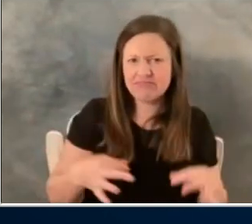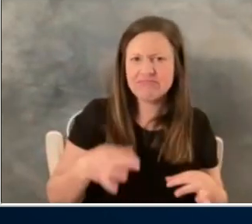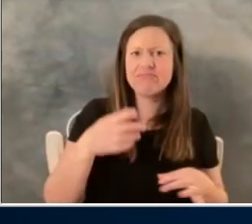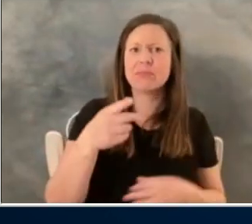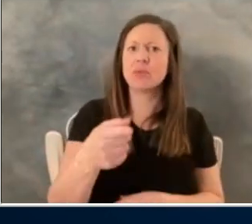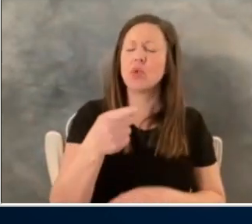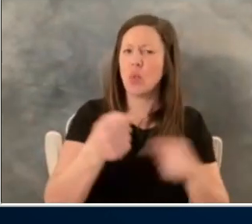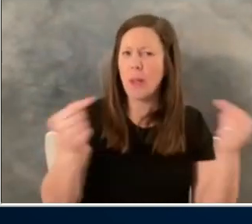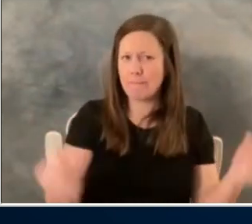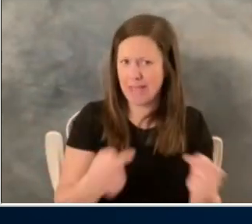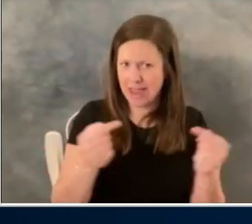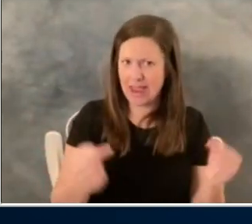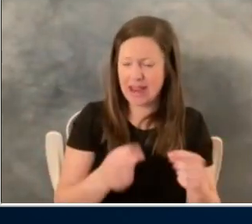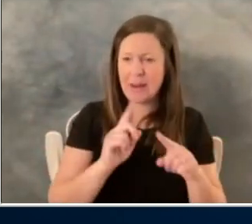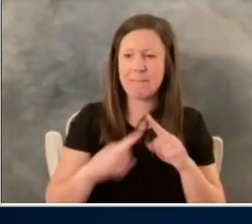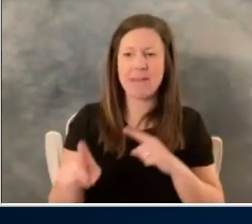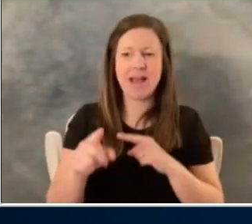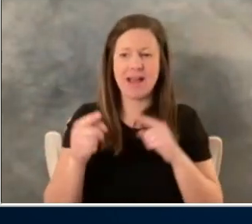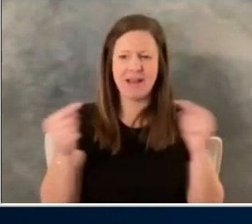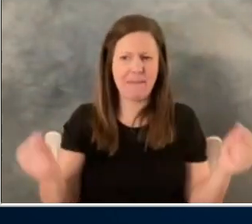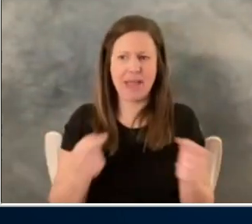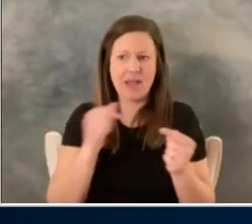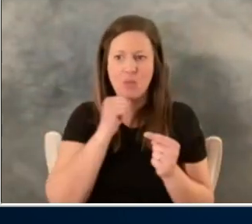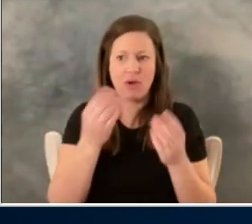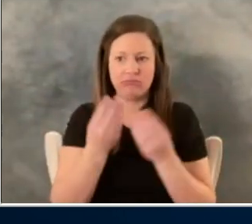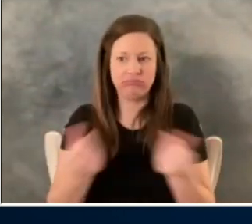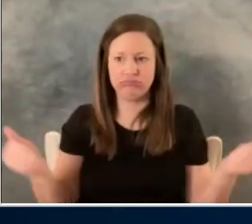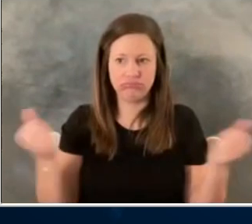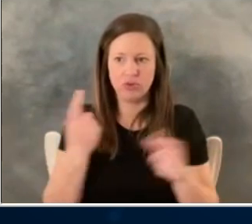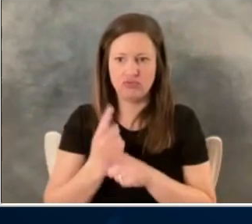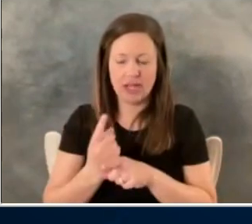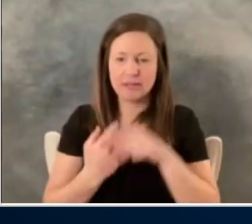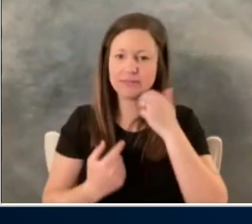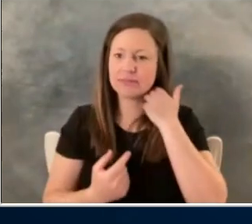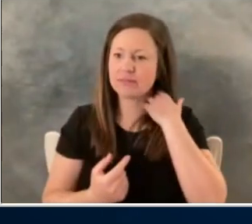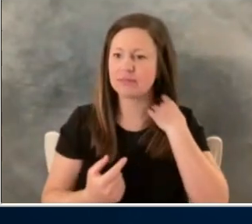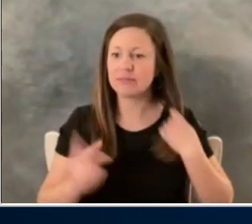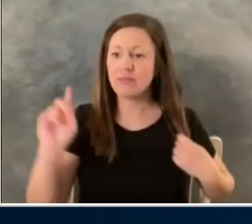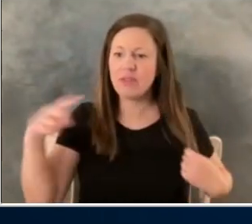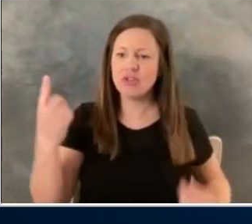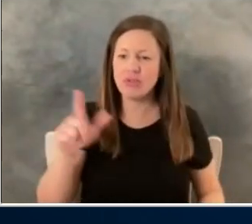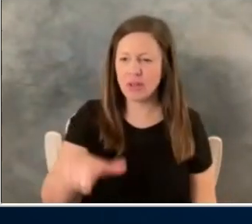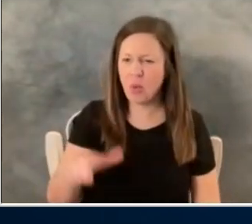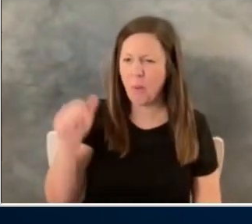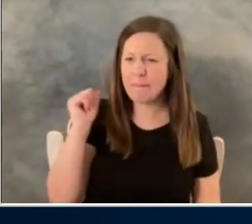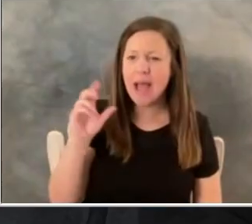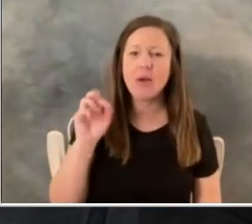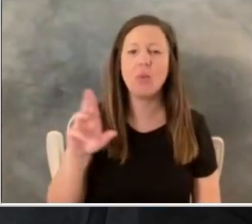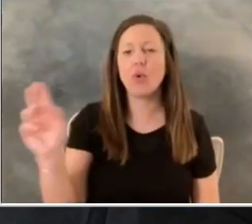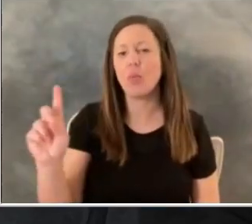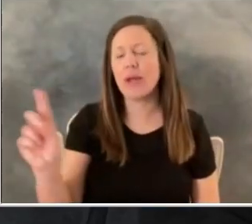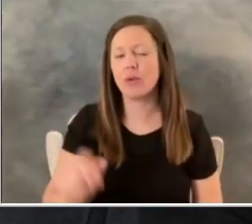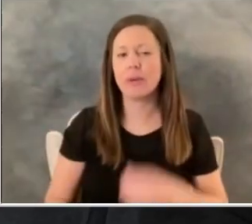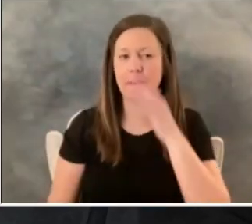this pain just simply would not go away. Was it just in your lower back? Where else was it?